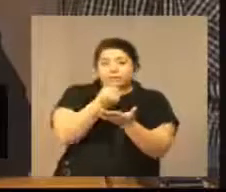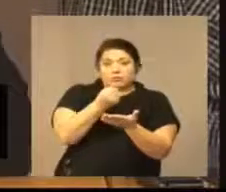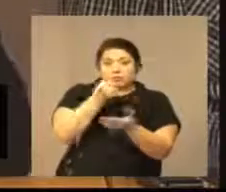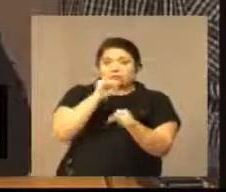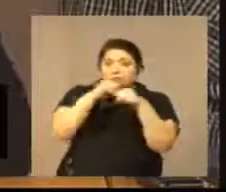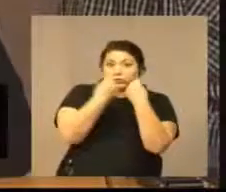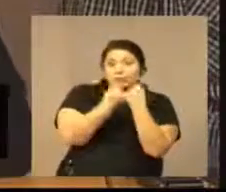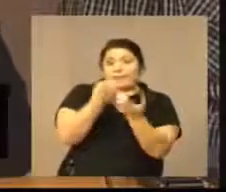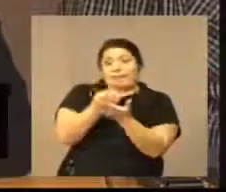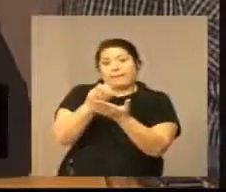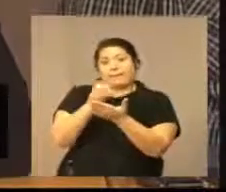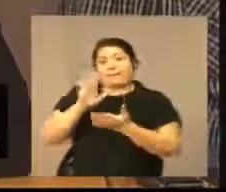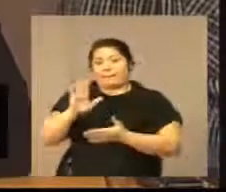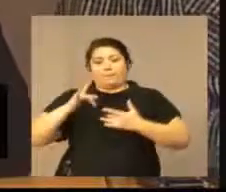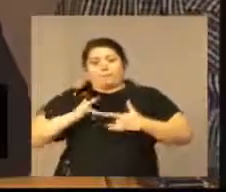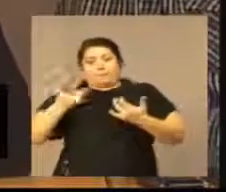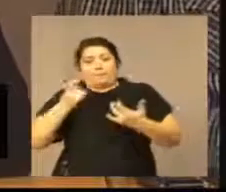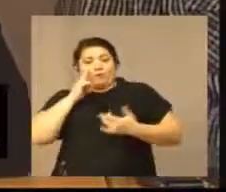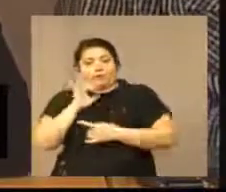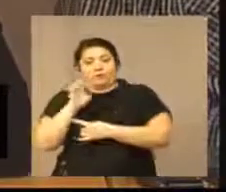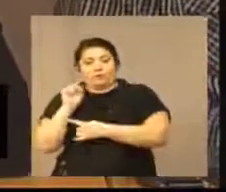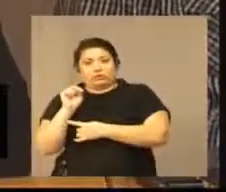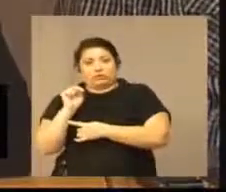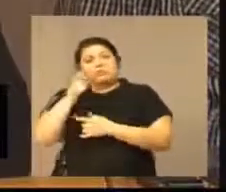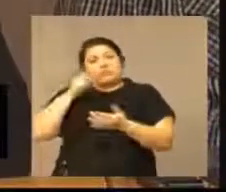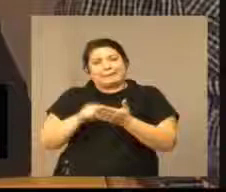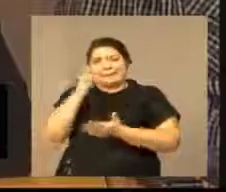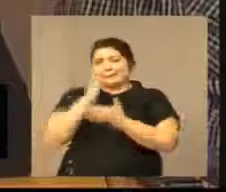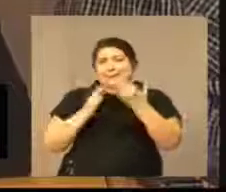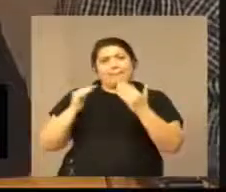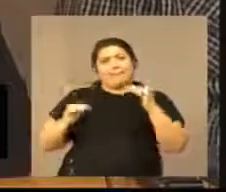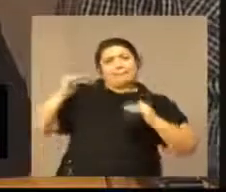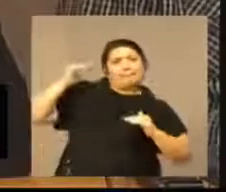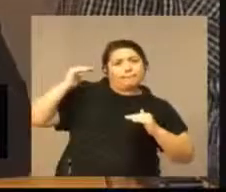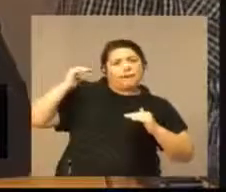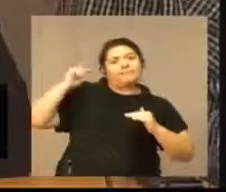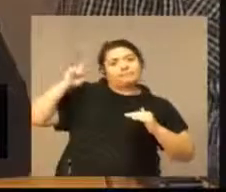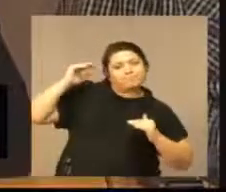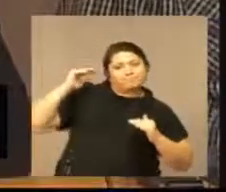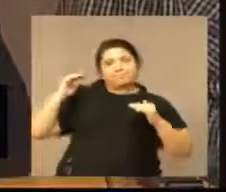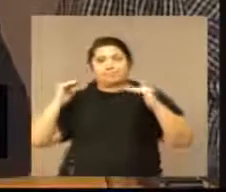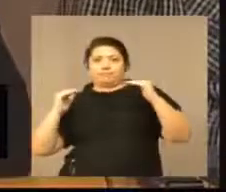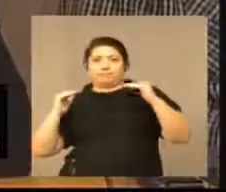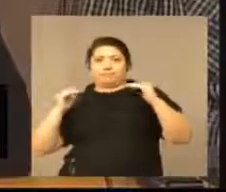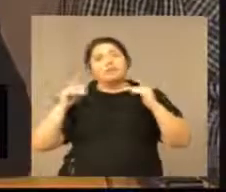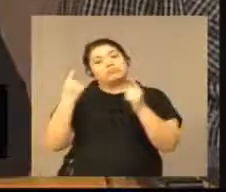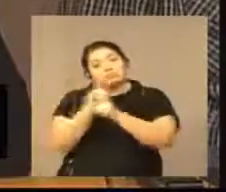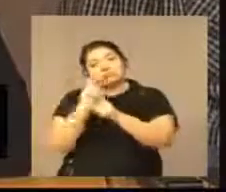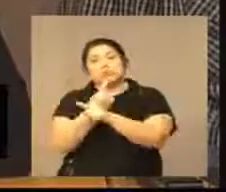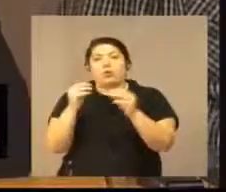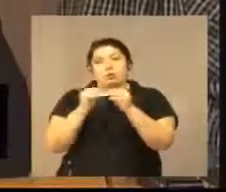status of First Nations and address gender imbalances more accurately and in a targeted